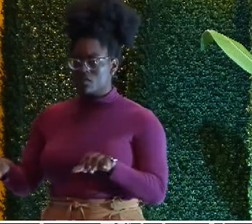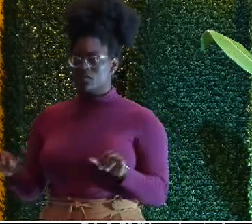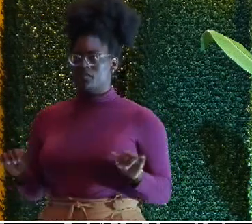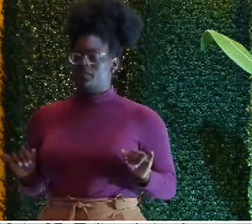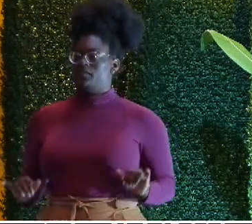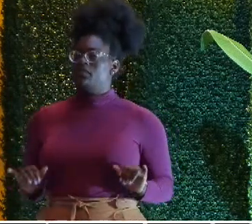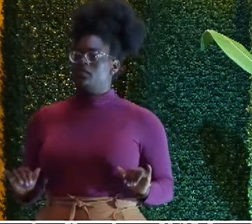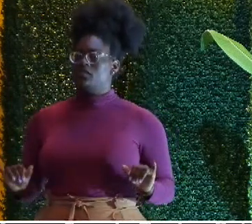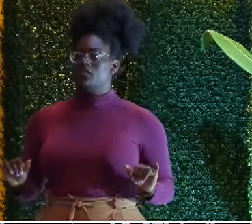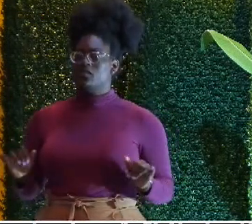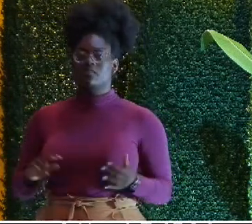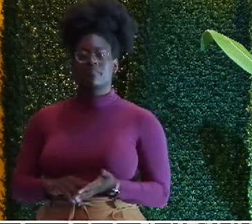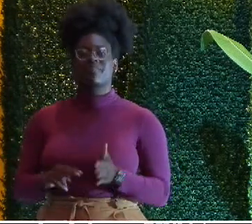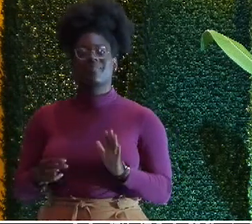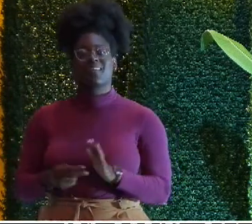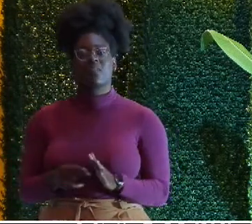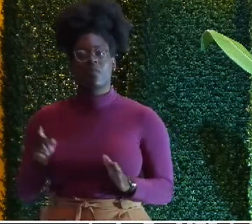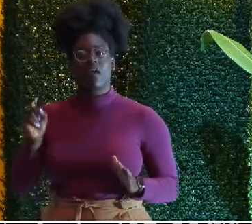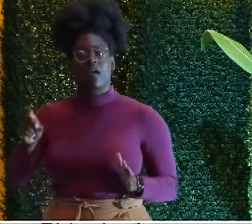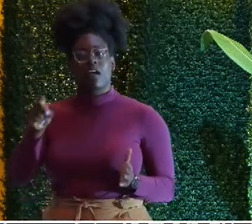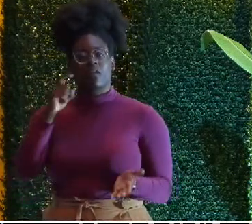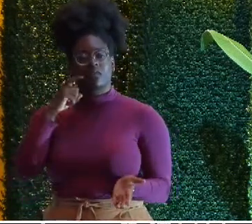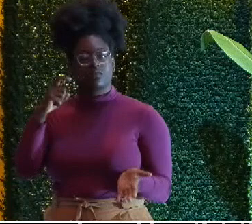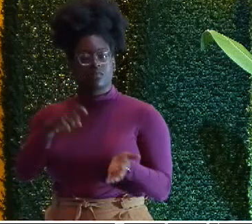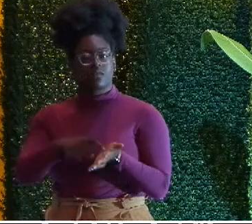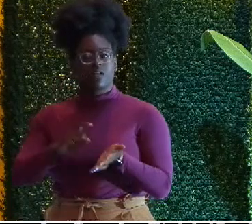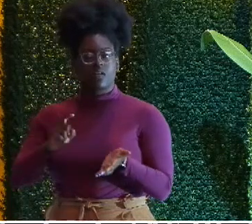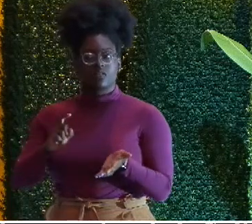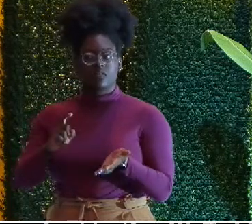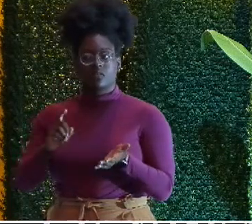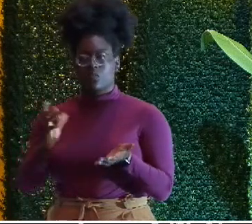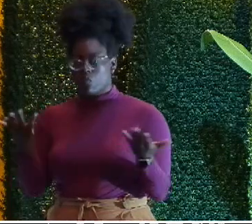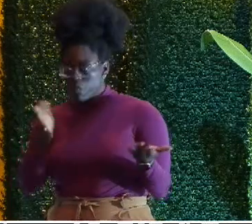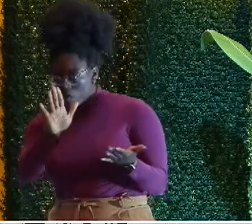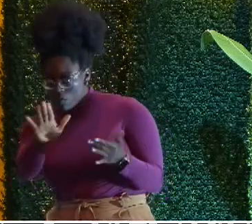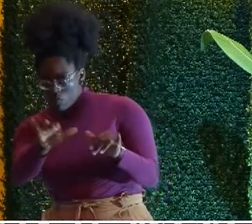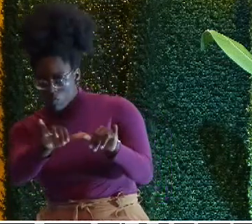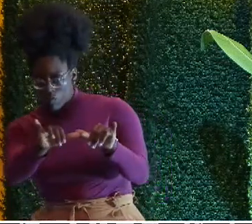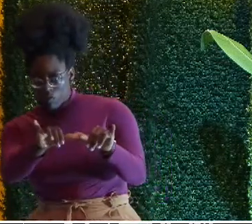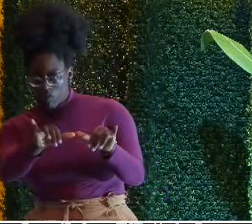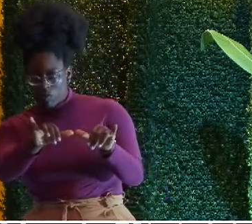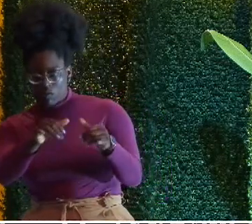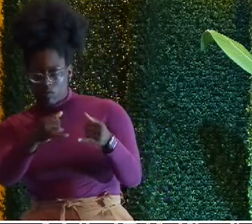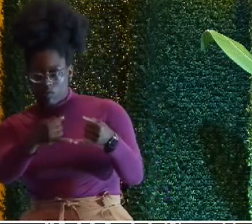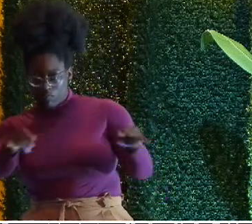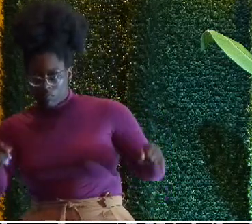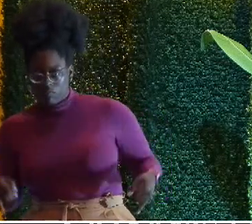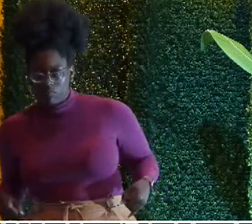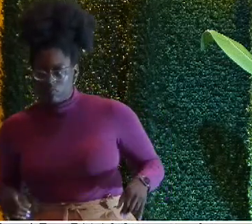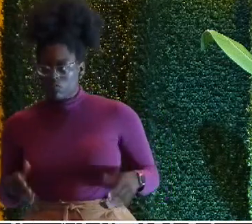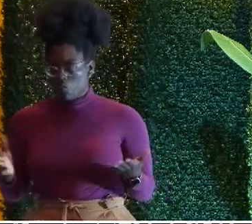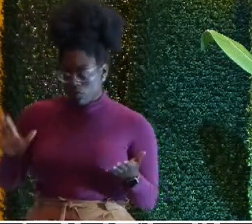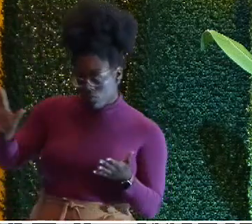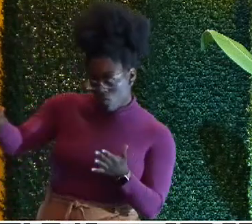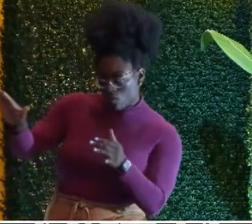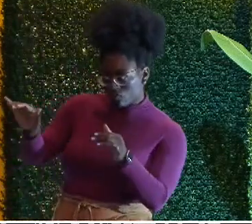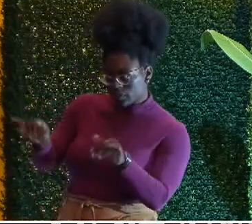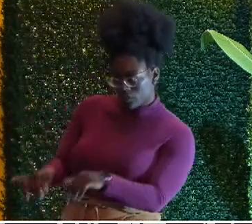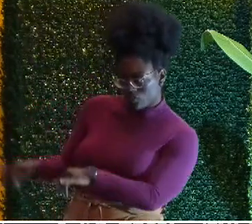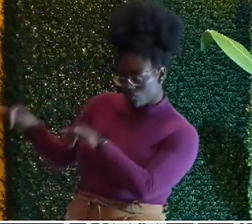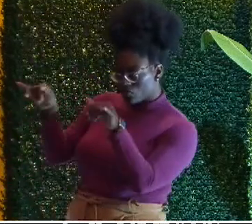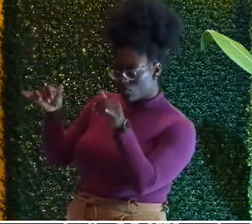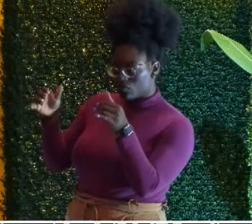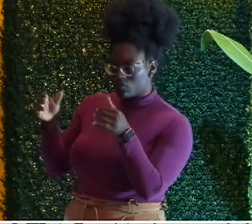requirements, standards to do some quality control in our communities. Because